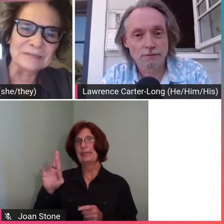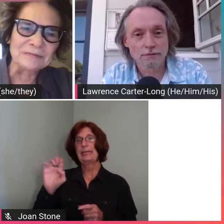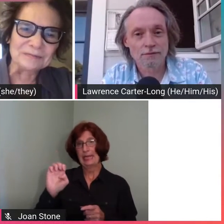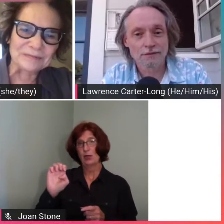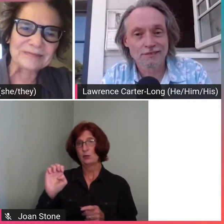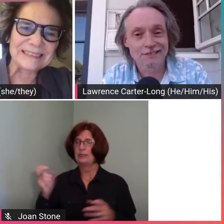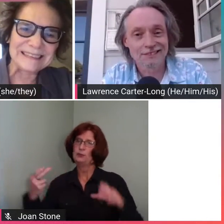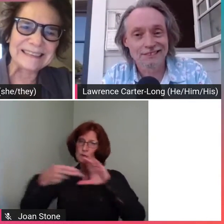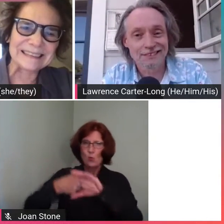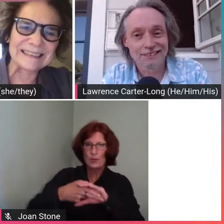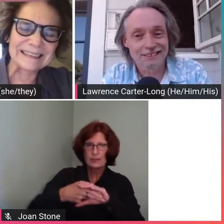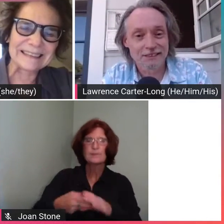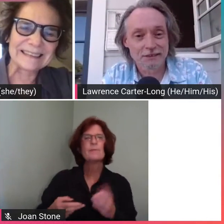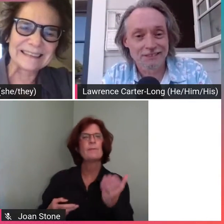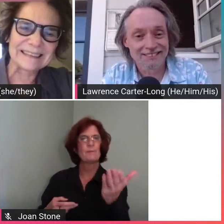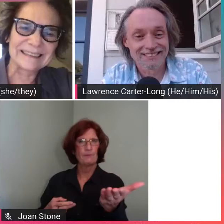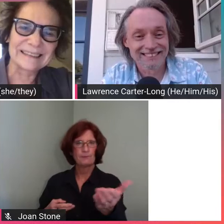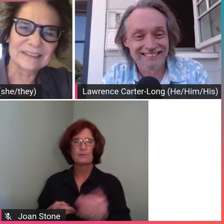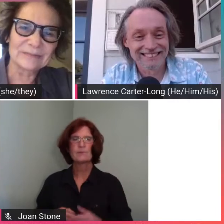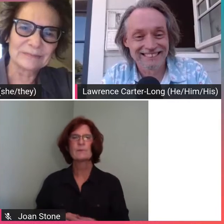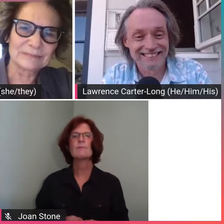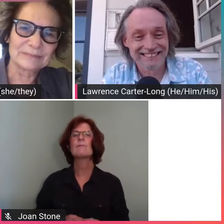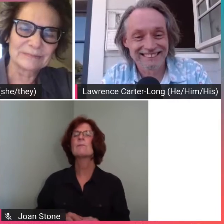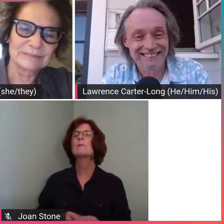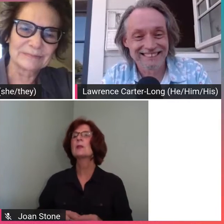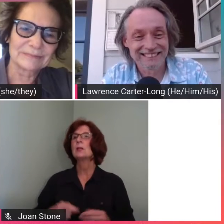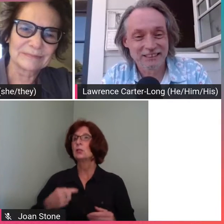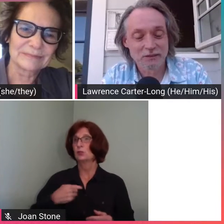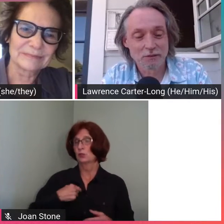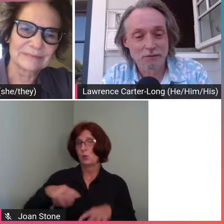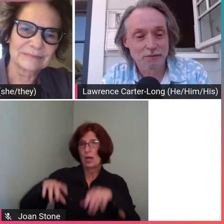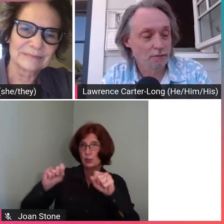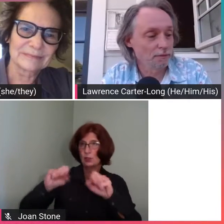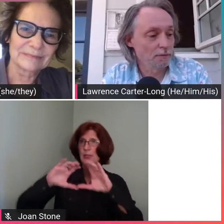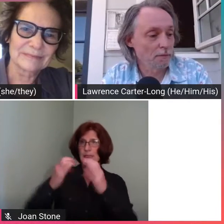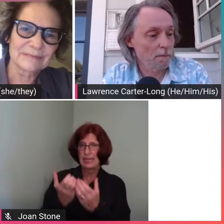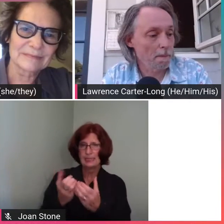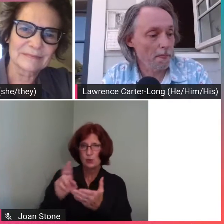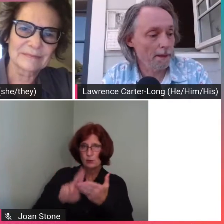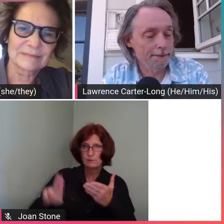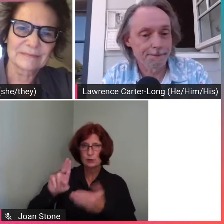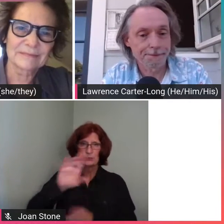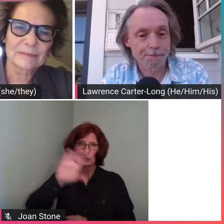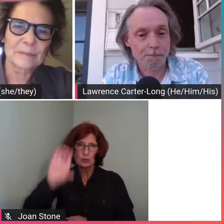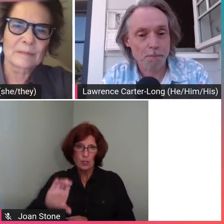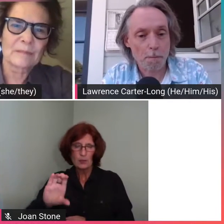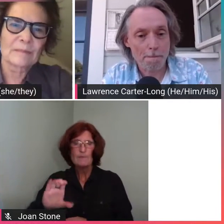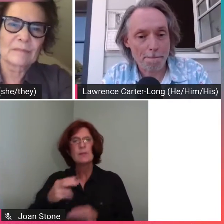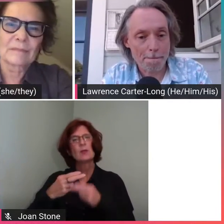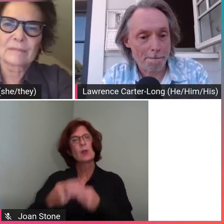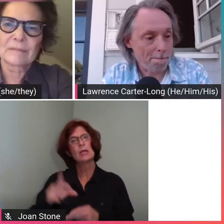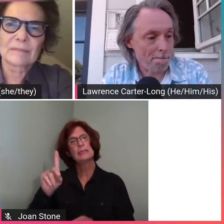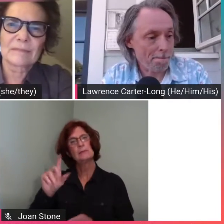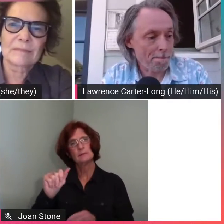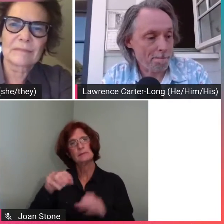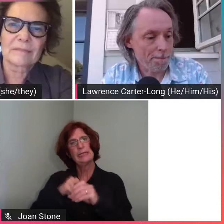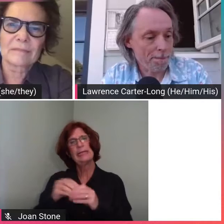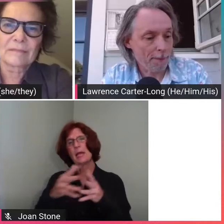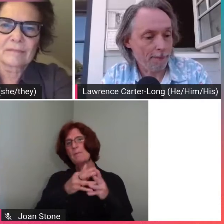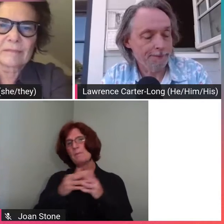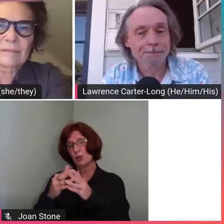away. Yeah. So I teach a class at the University of Illinois at Chicago called Disability in American